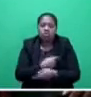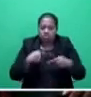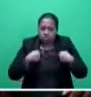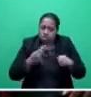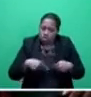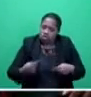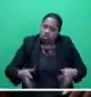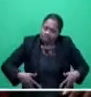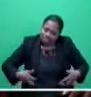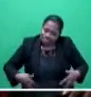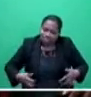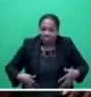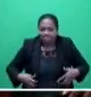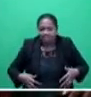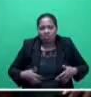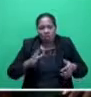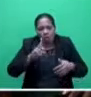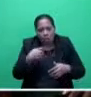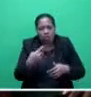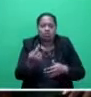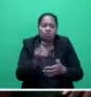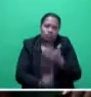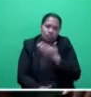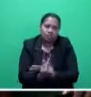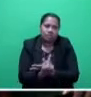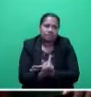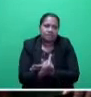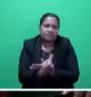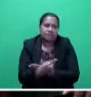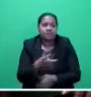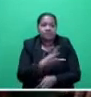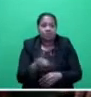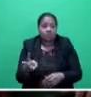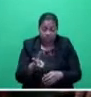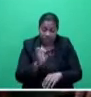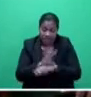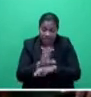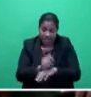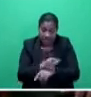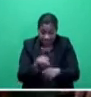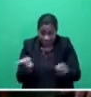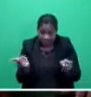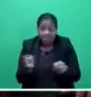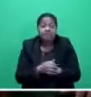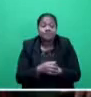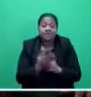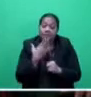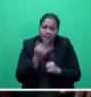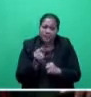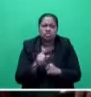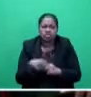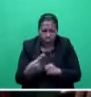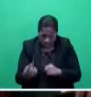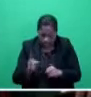complaints. Lastly, Mr. Speaker, probably a word of advice to the Honourable Minister. Please continue to do